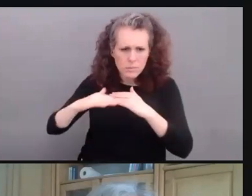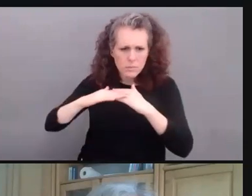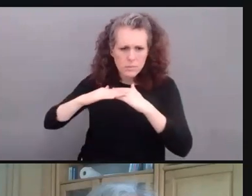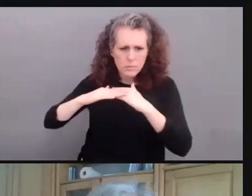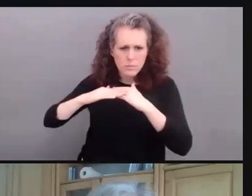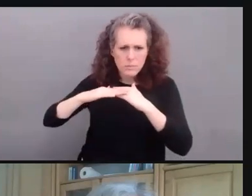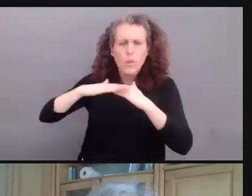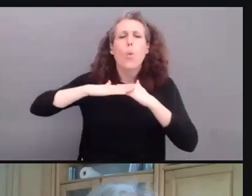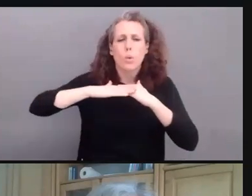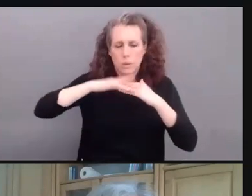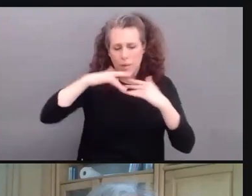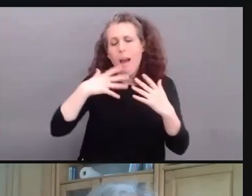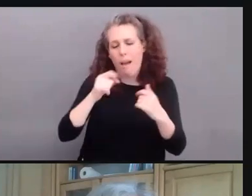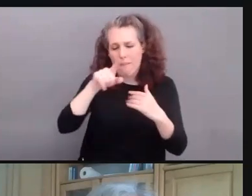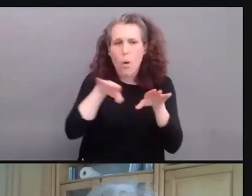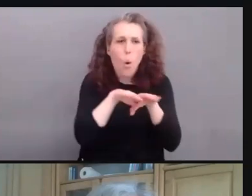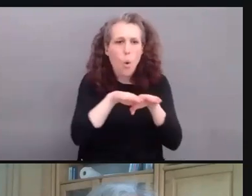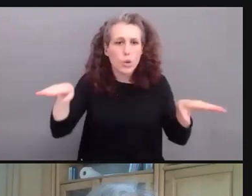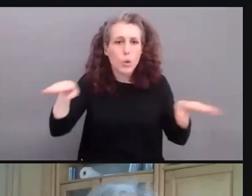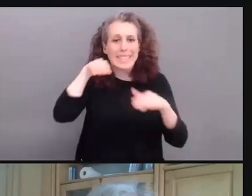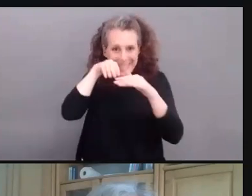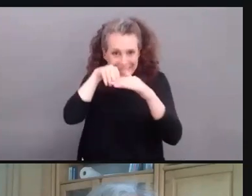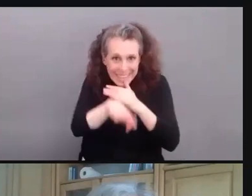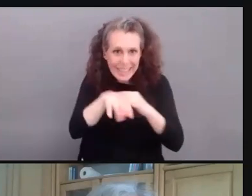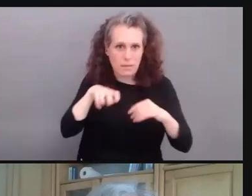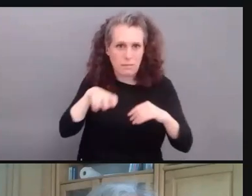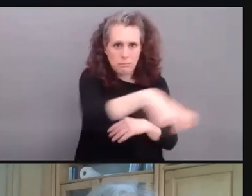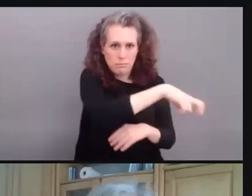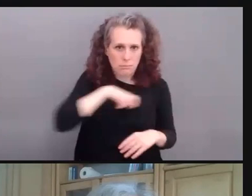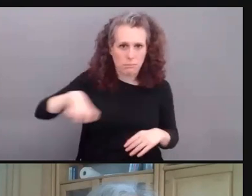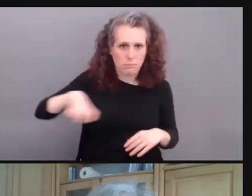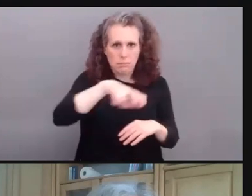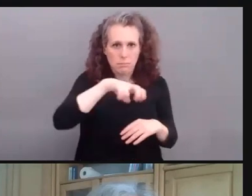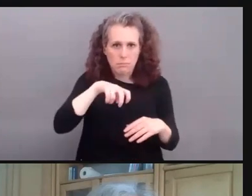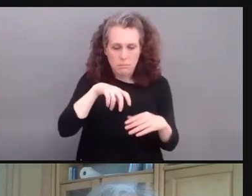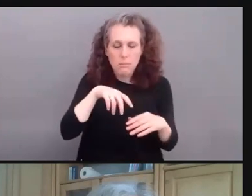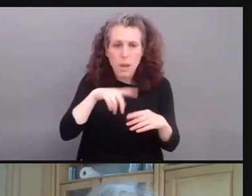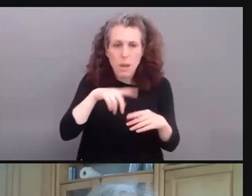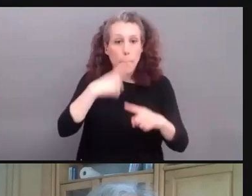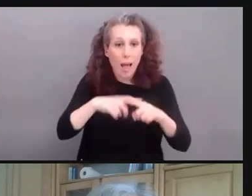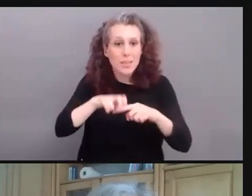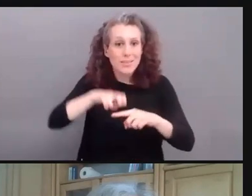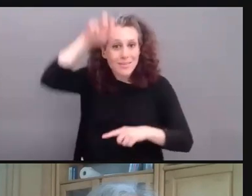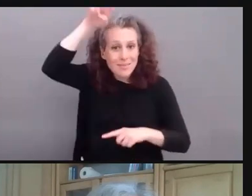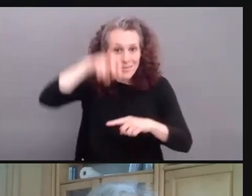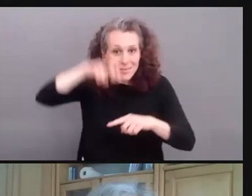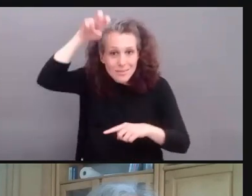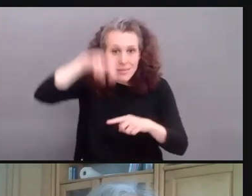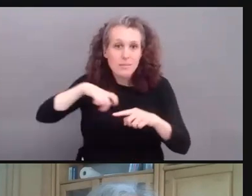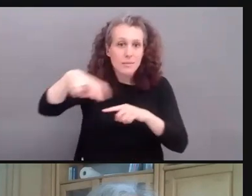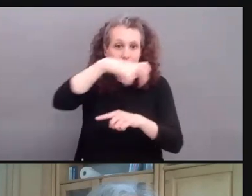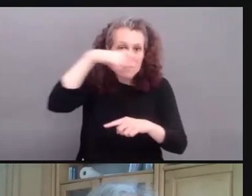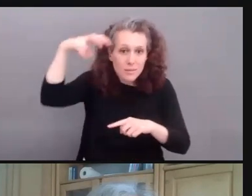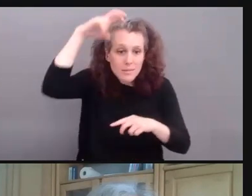this standard should be a so-called guidance also for other vertical product standards or vertical